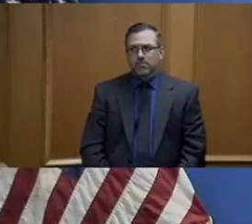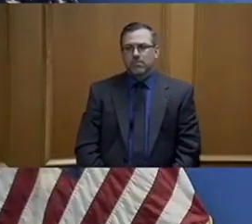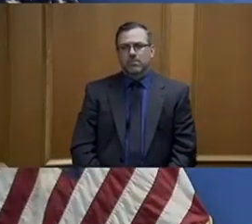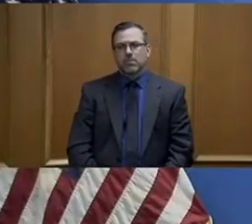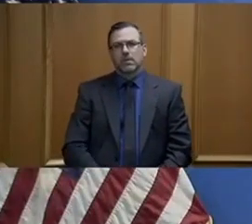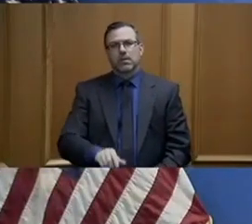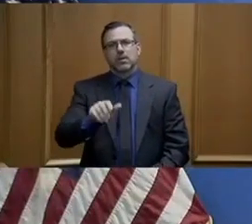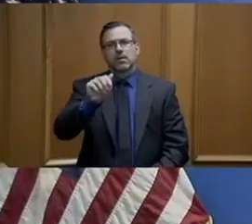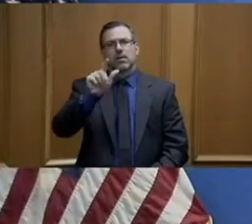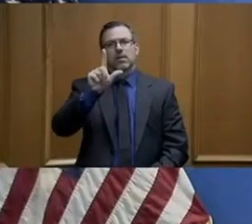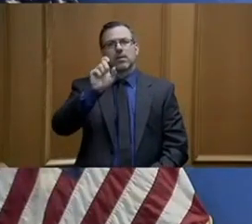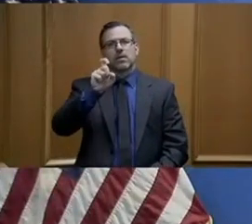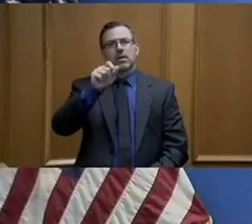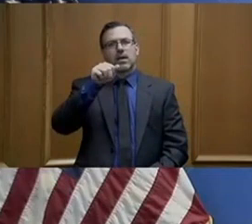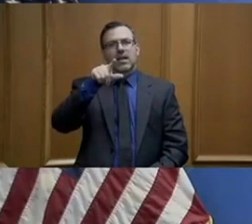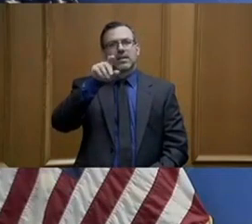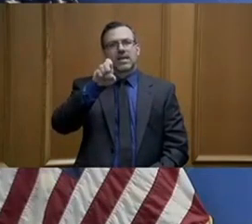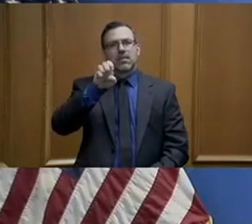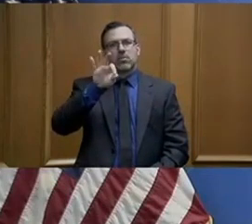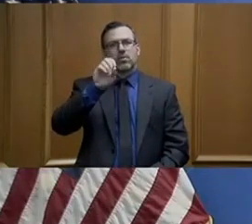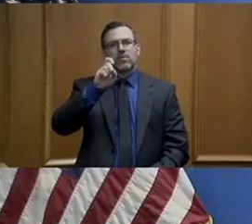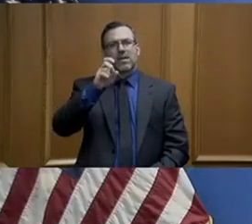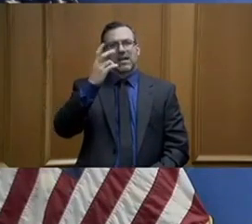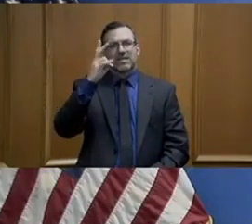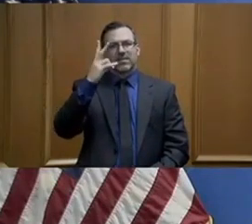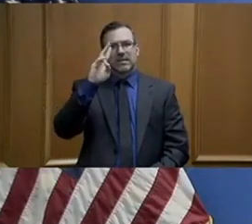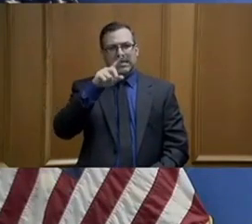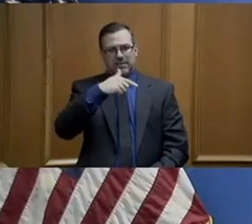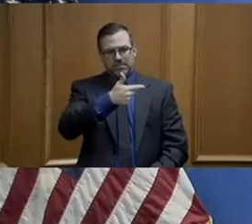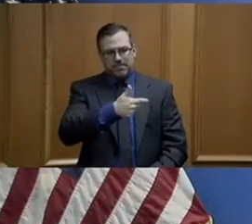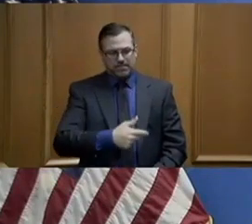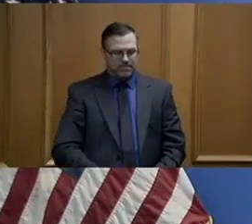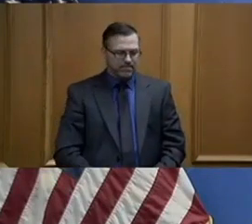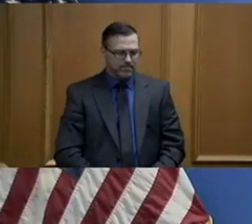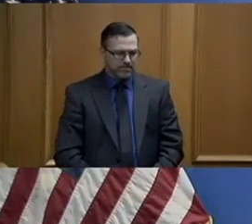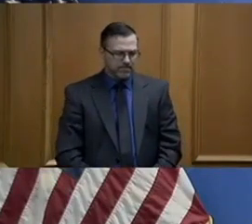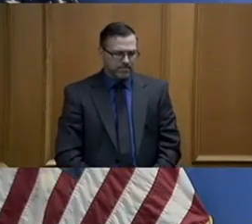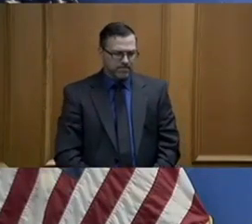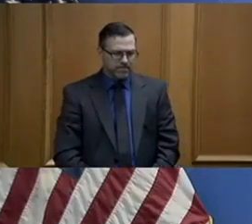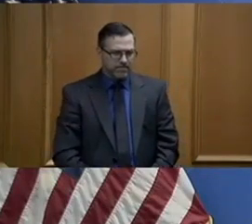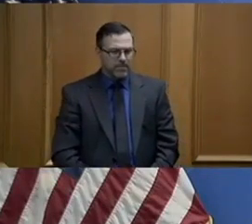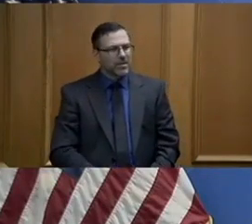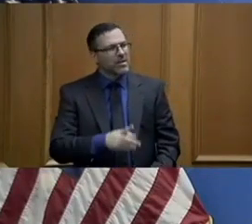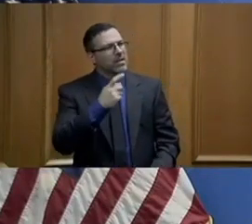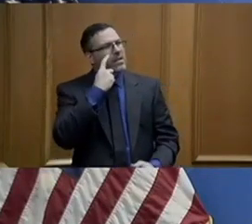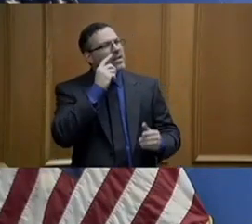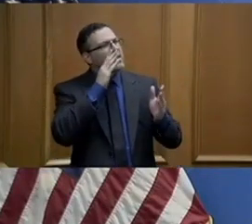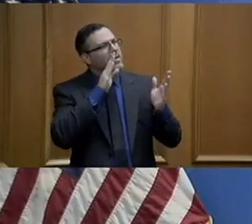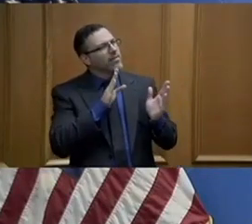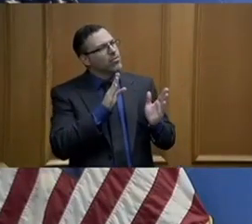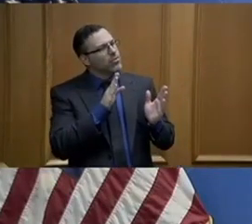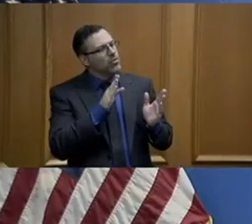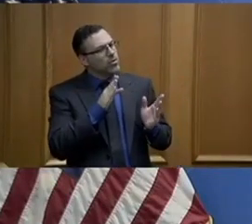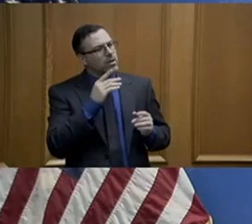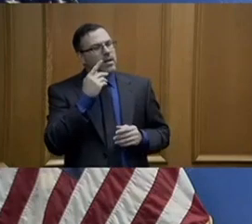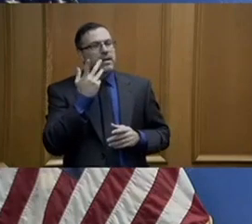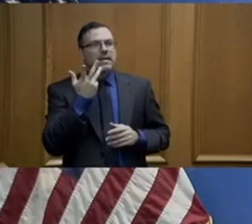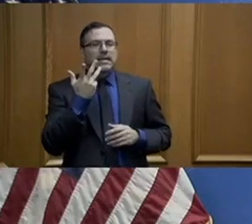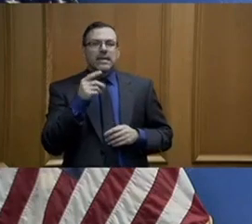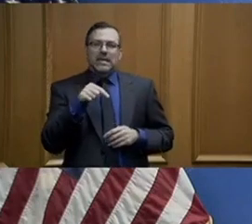Next, we'll go to Alex Apple with Fox 17. Alex, your line is open. Governor, because this is